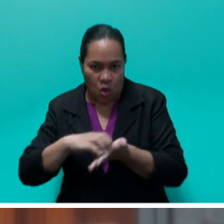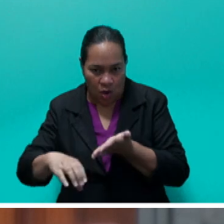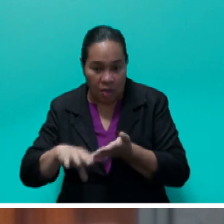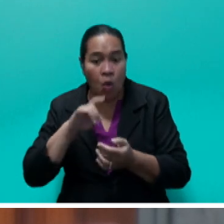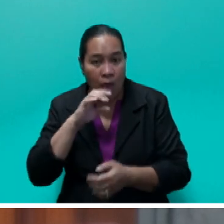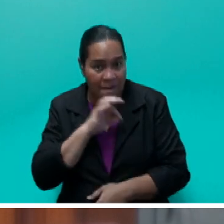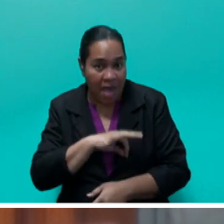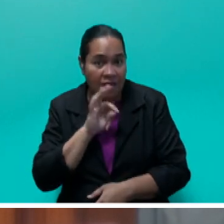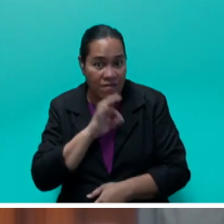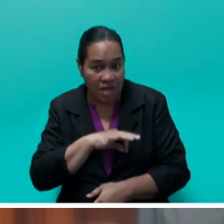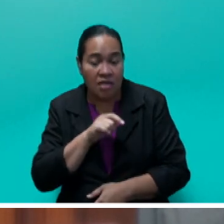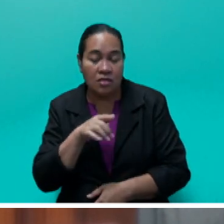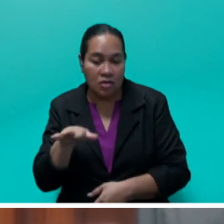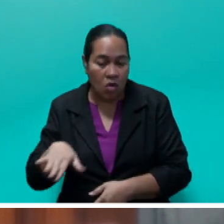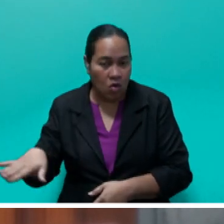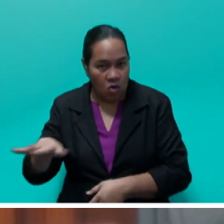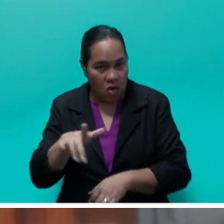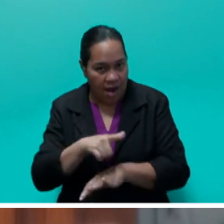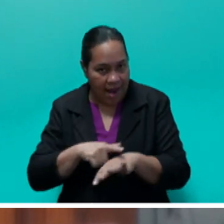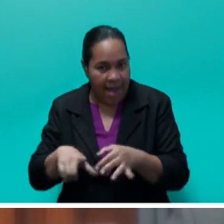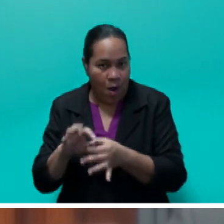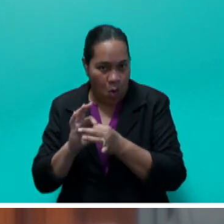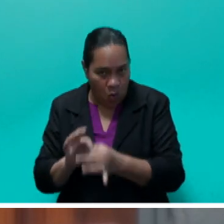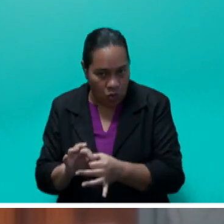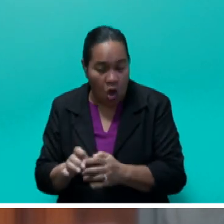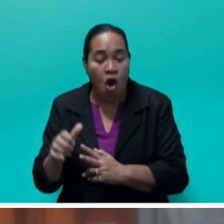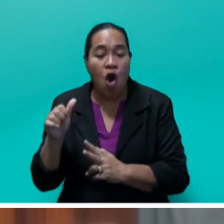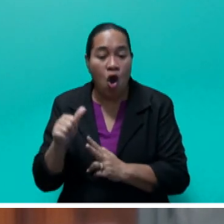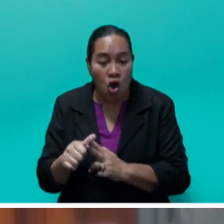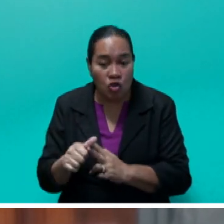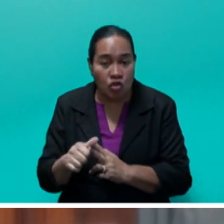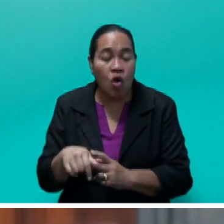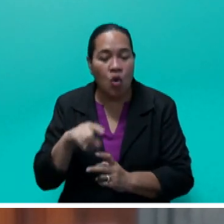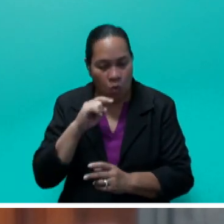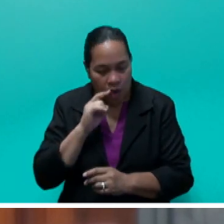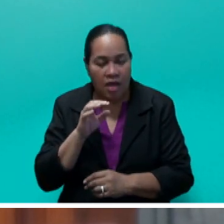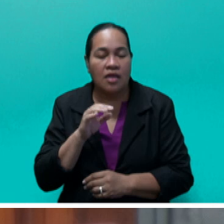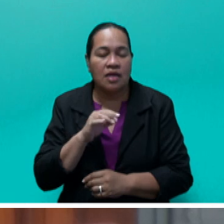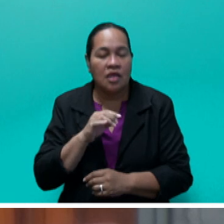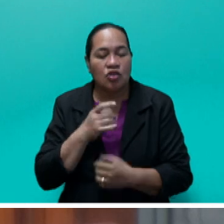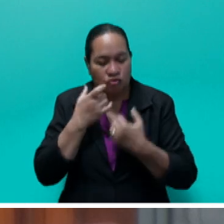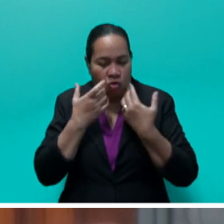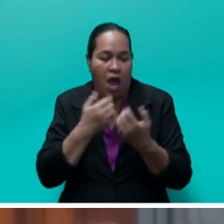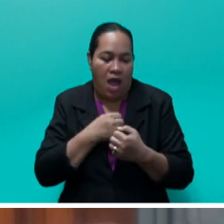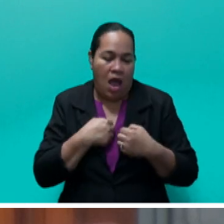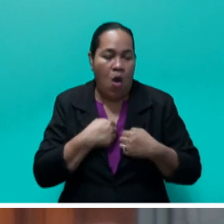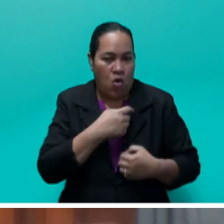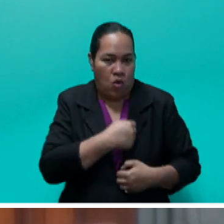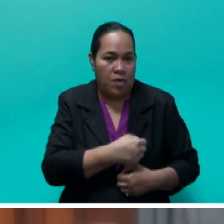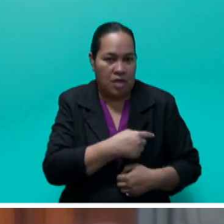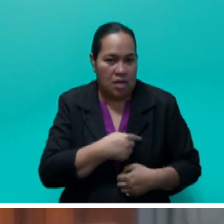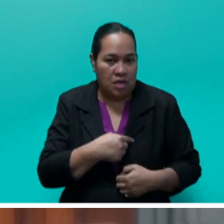benefit the landowners, but also underline our commitment to fostering